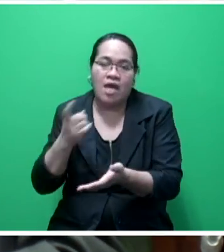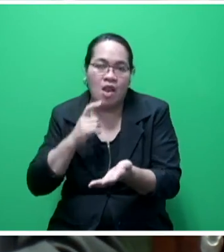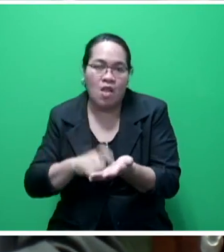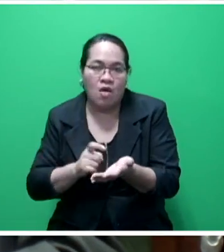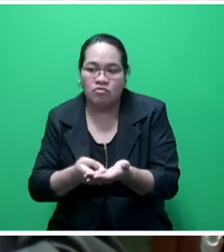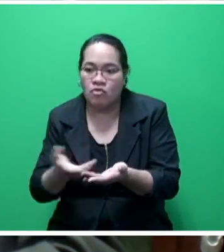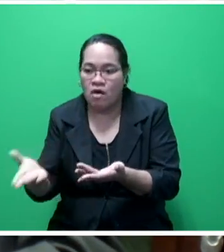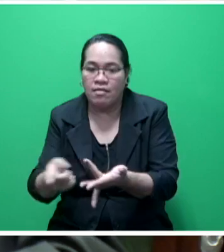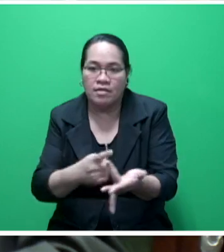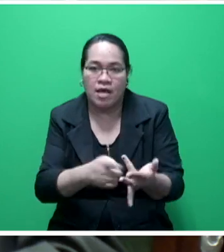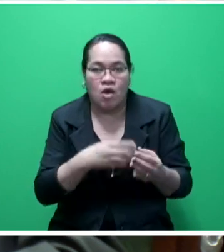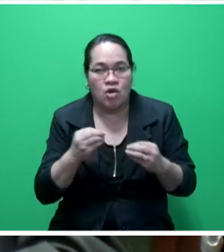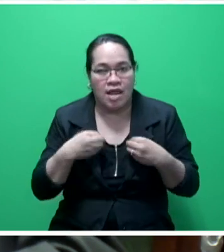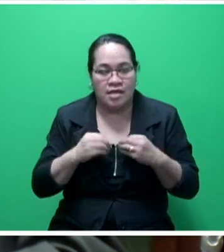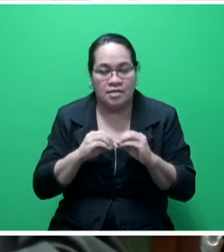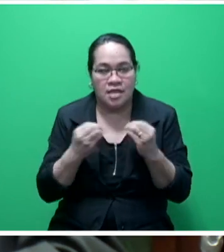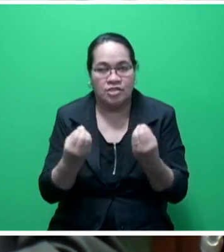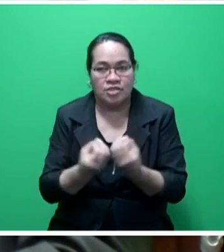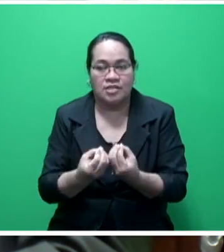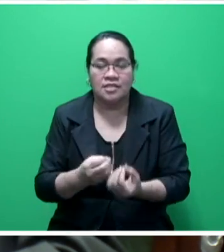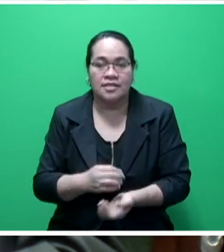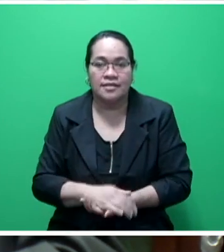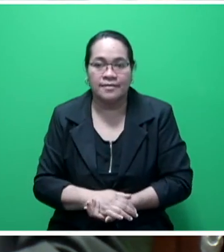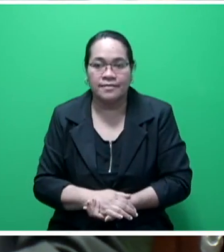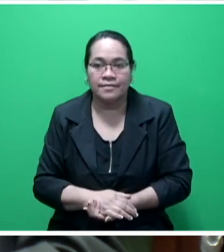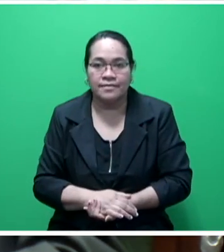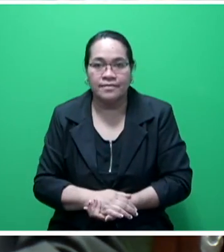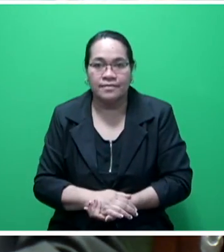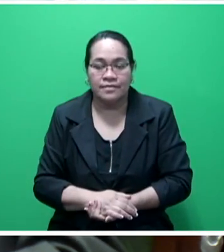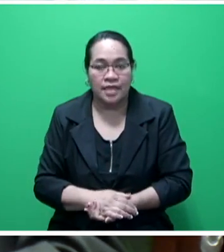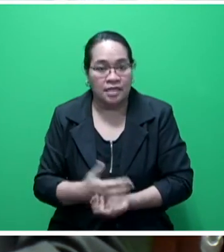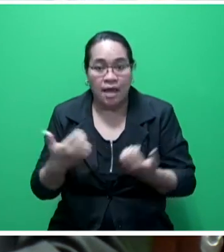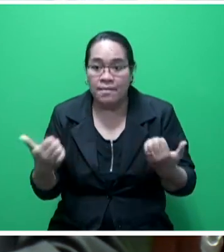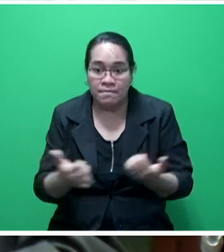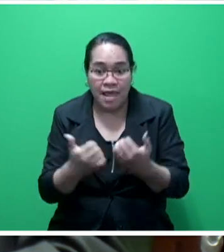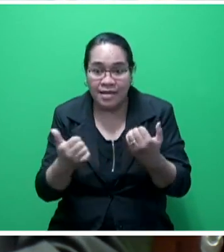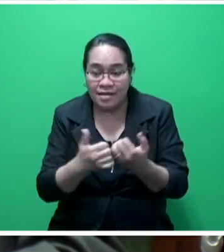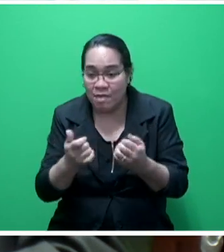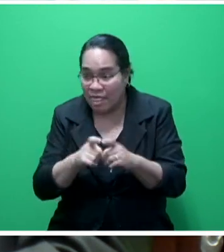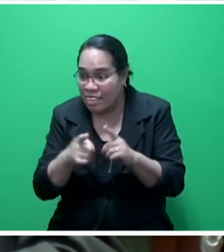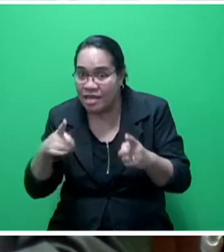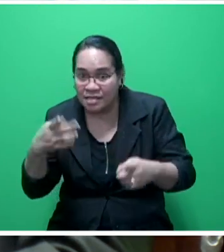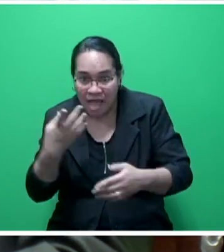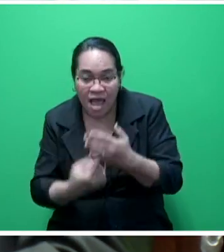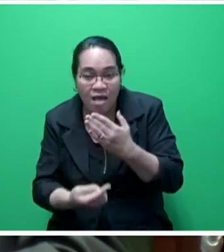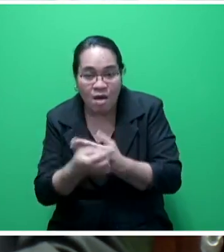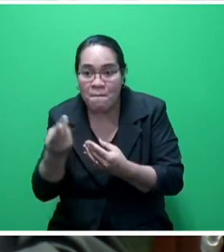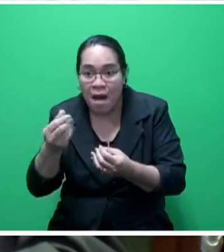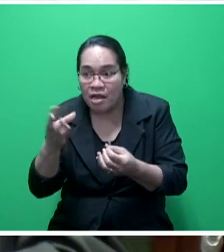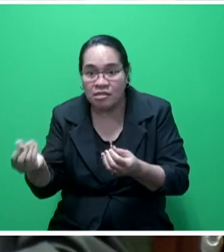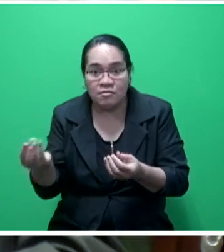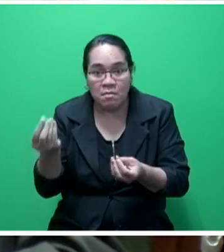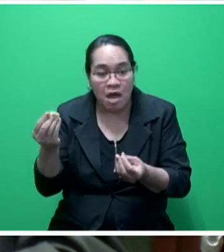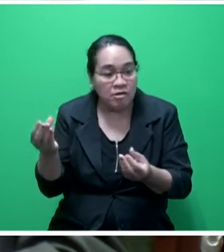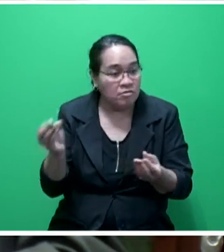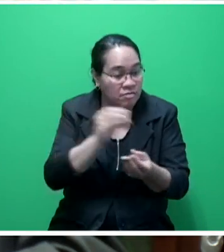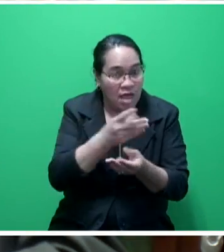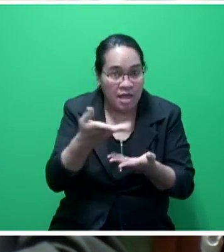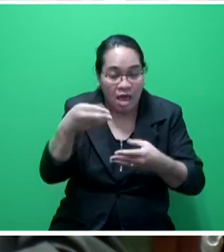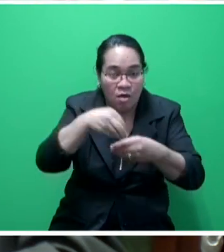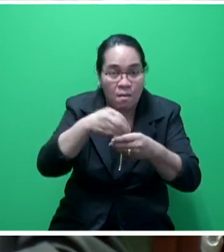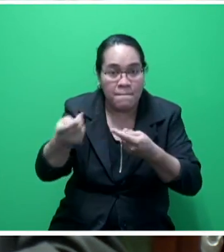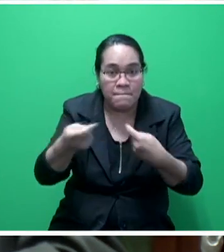organizations. Mr. Speaker, sir, of course there's a lot of liquidity in the market now, and we hope that they will increase the rate